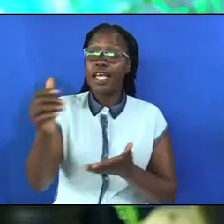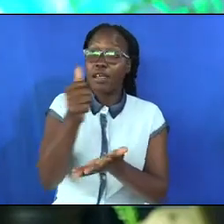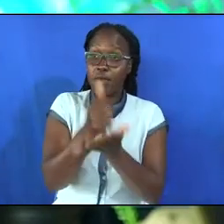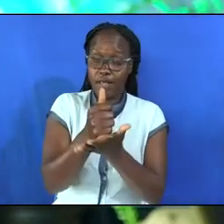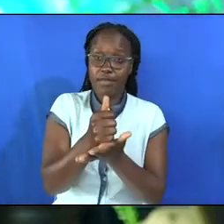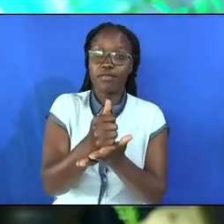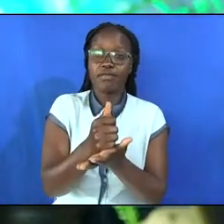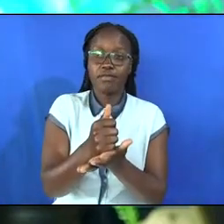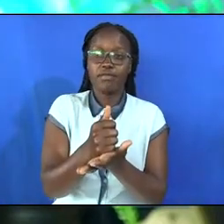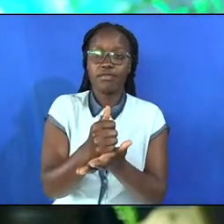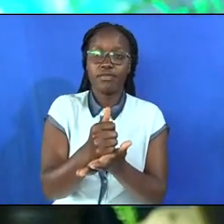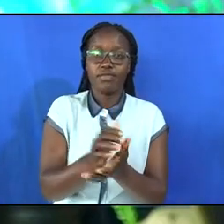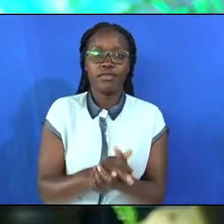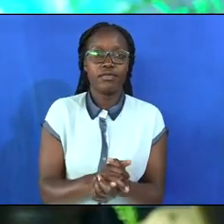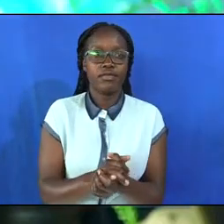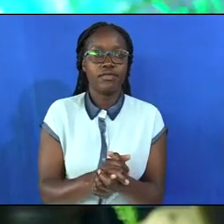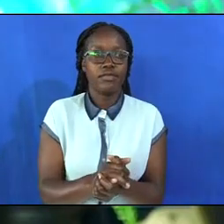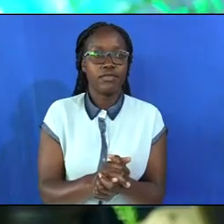Amen? Amen.